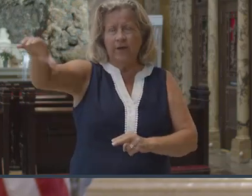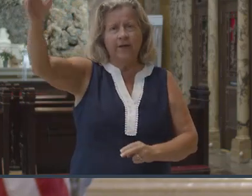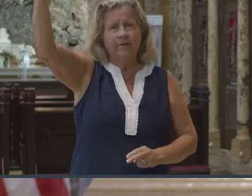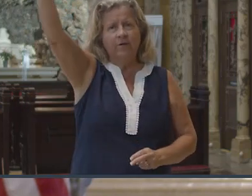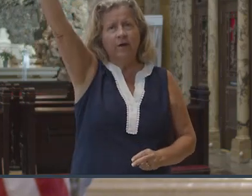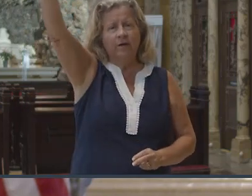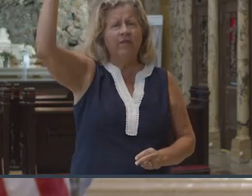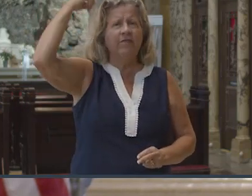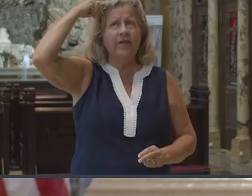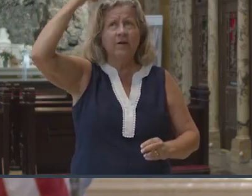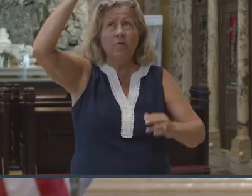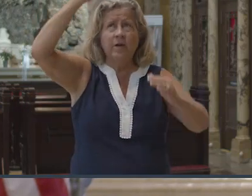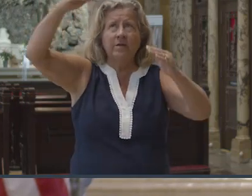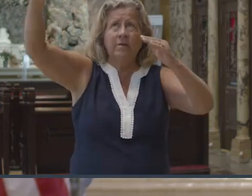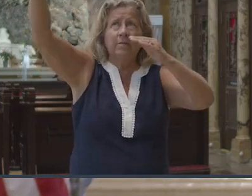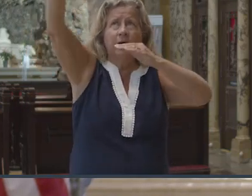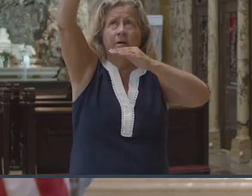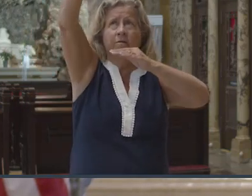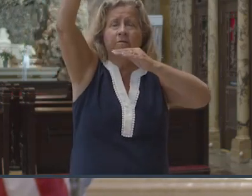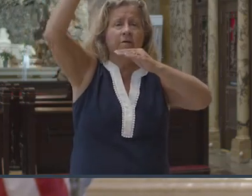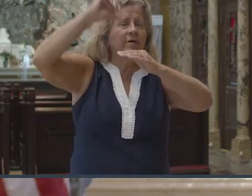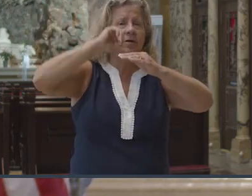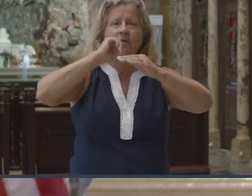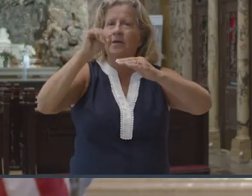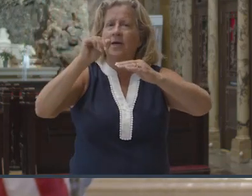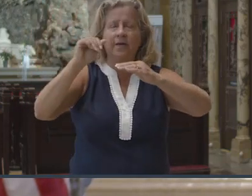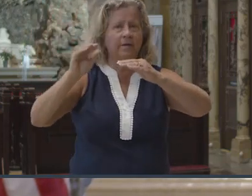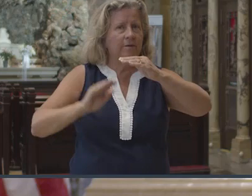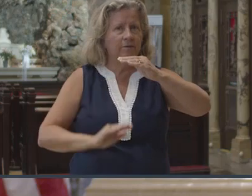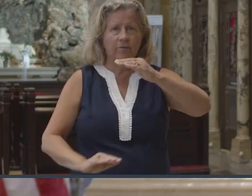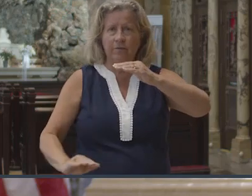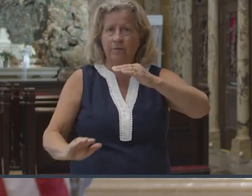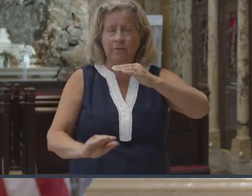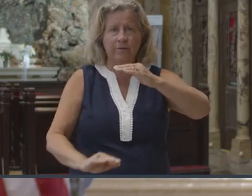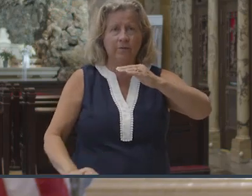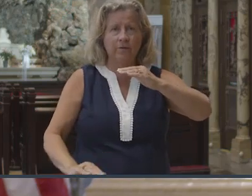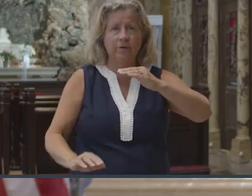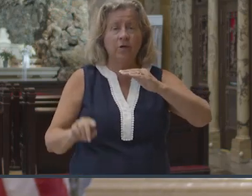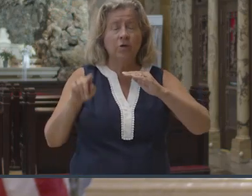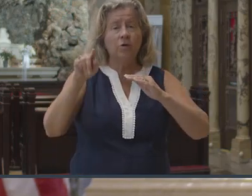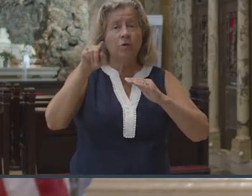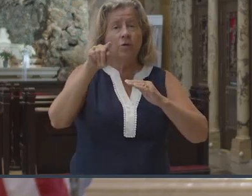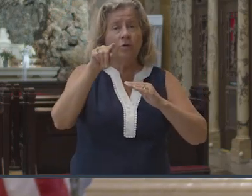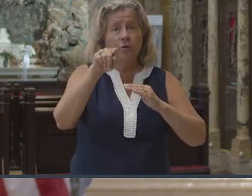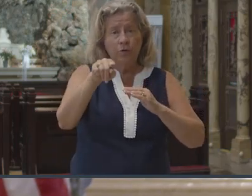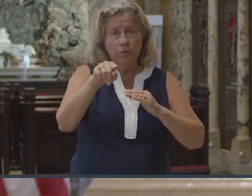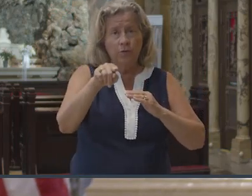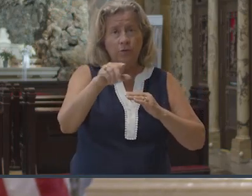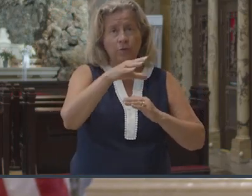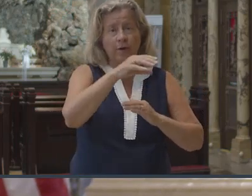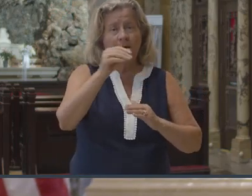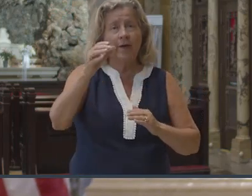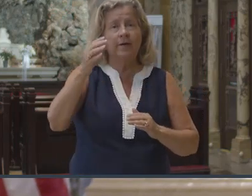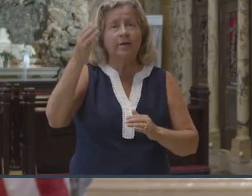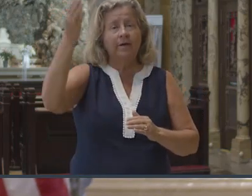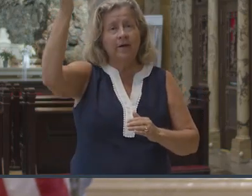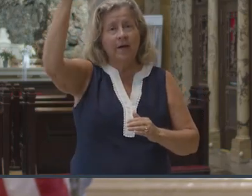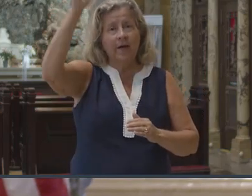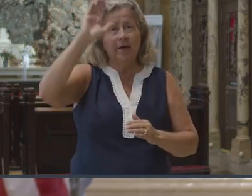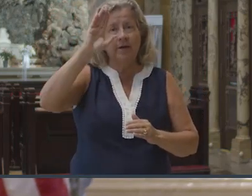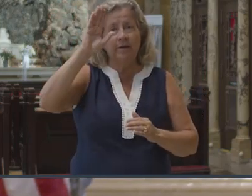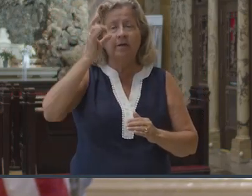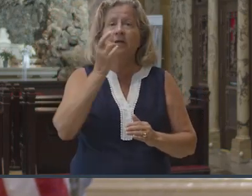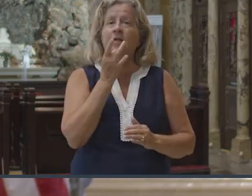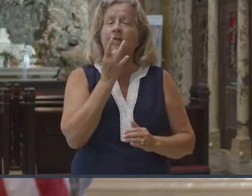above, not of what is on earth. For you have died, and your life is hidden with Christ